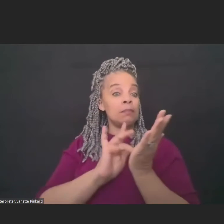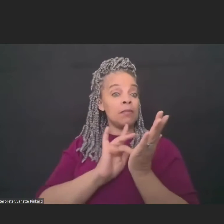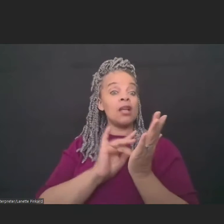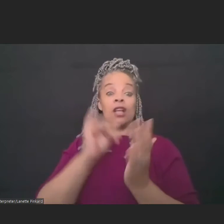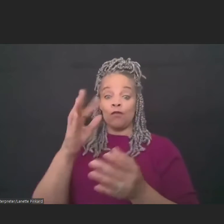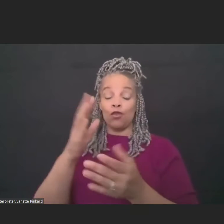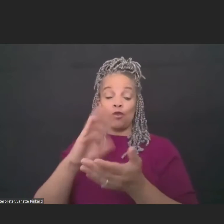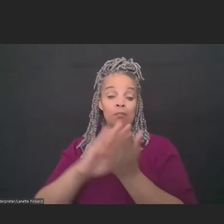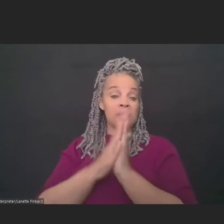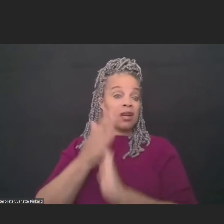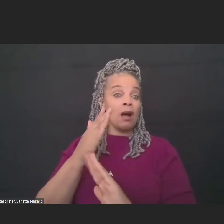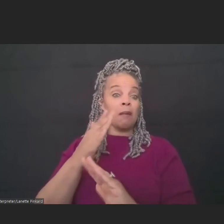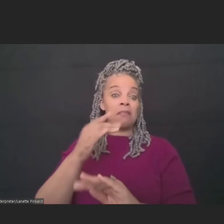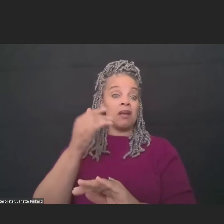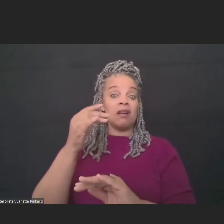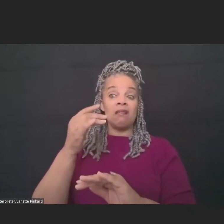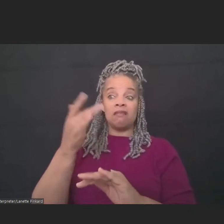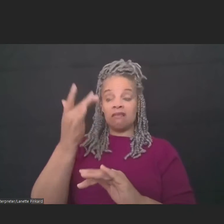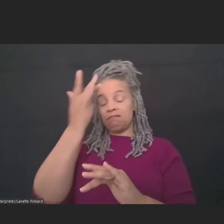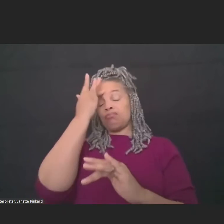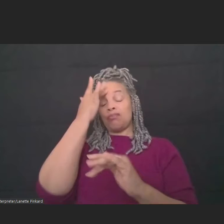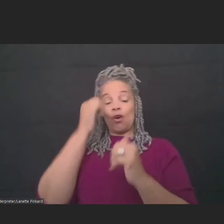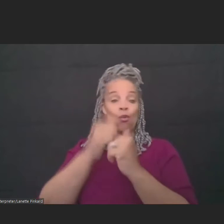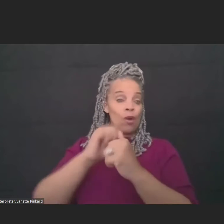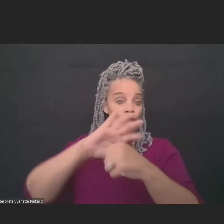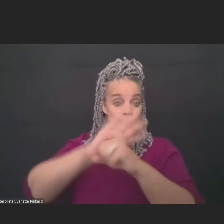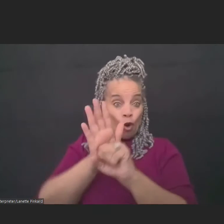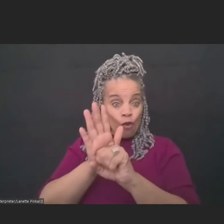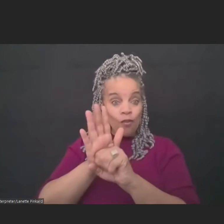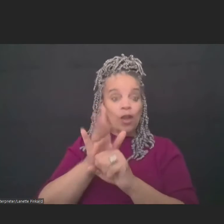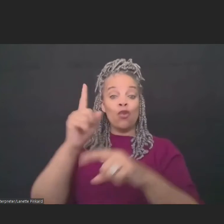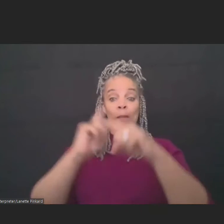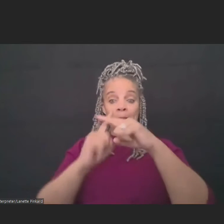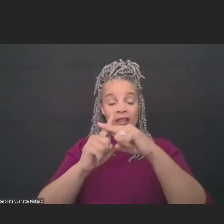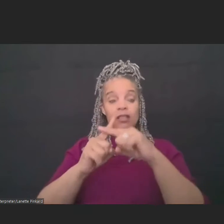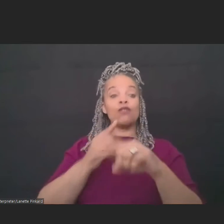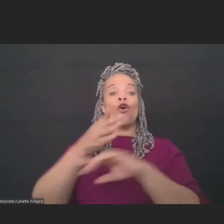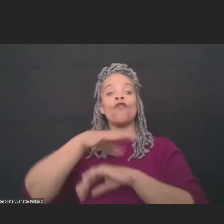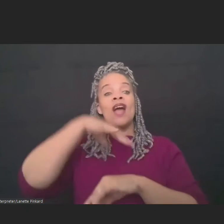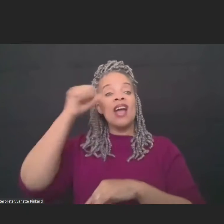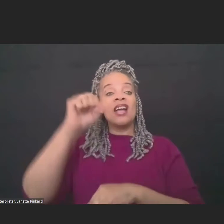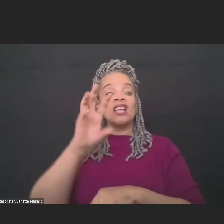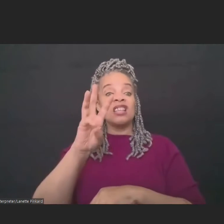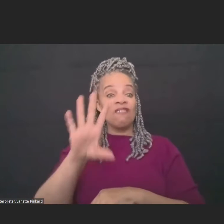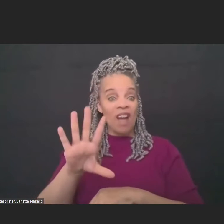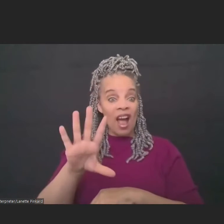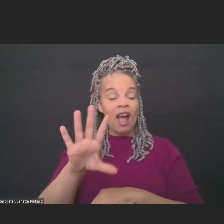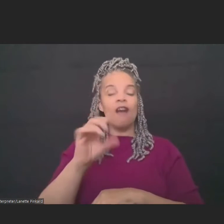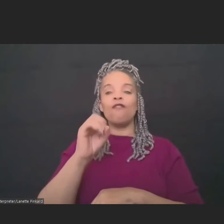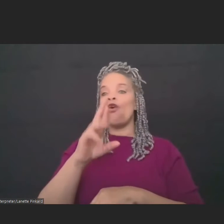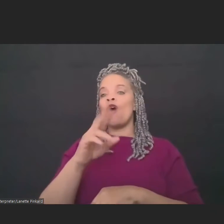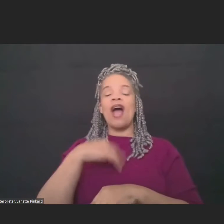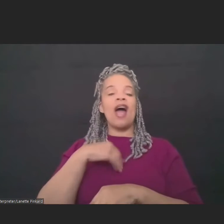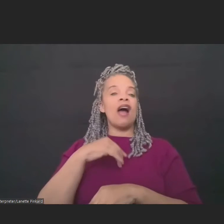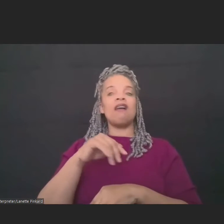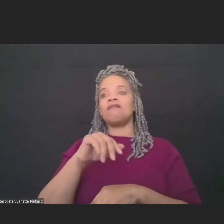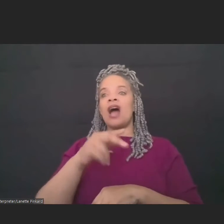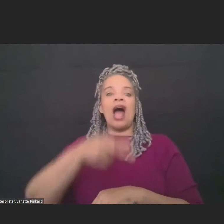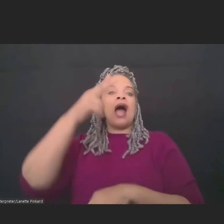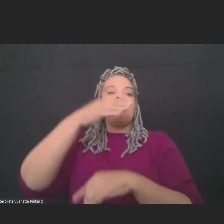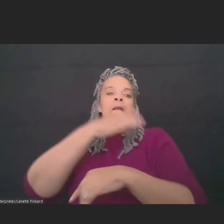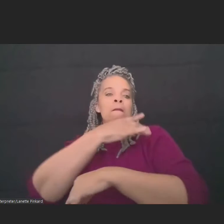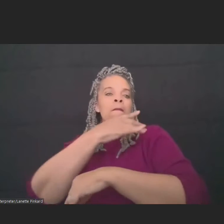and you're positive and you're over the age of 65, or you have a significant comorbid condition like hypertension